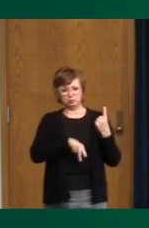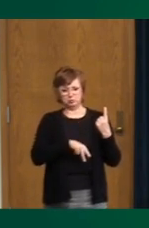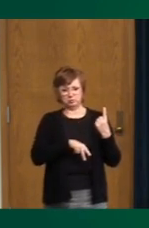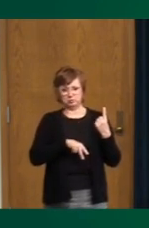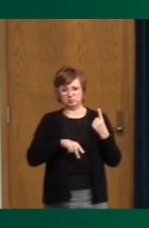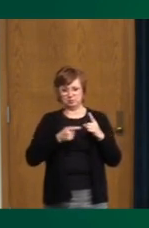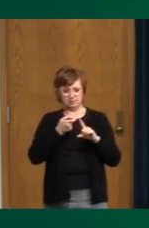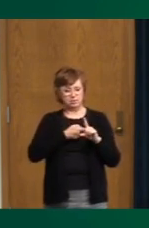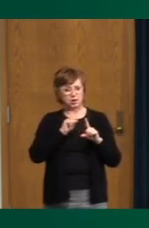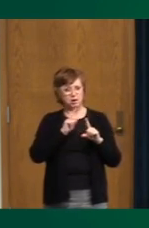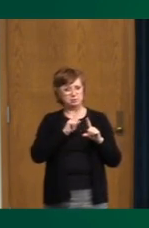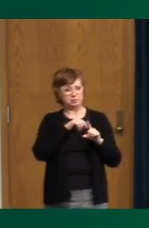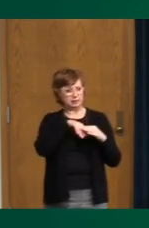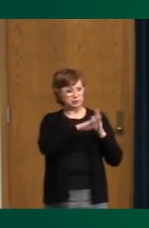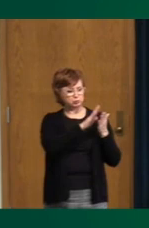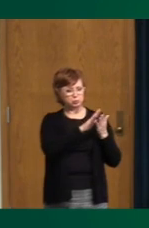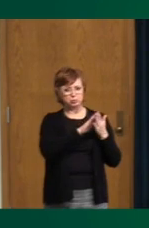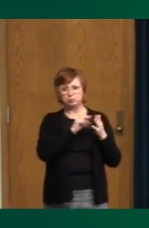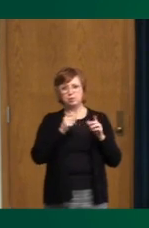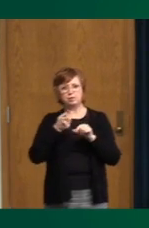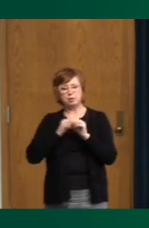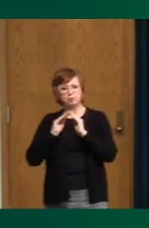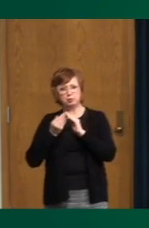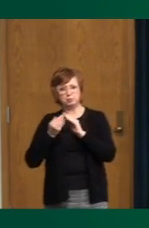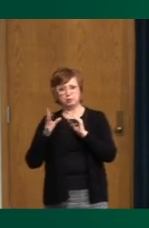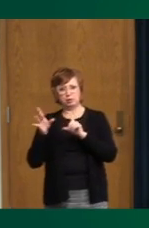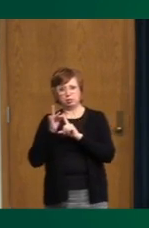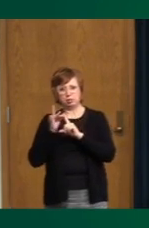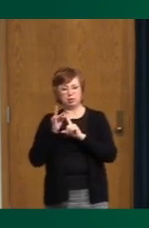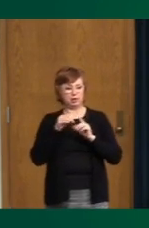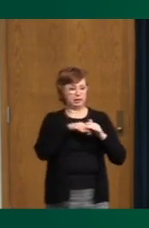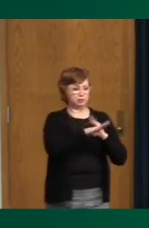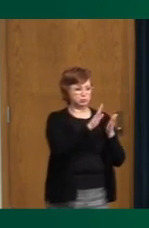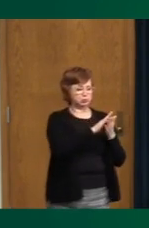community may have come to a school for a day or two, and then they stayed home and they